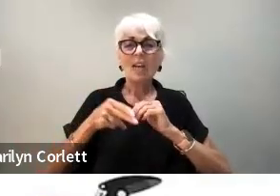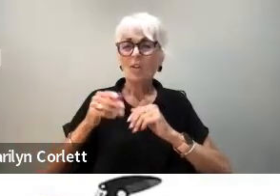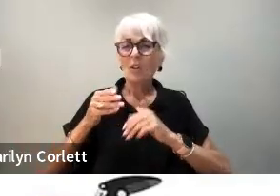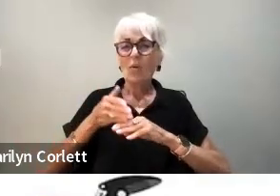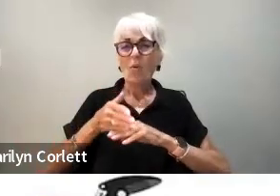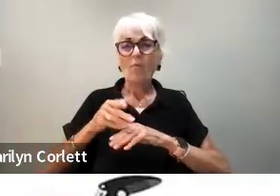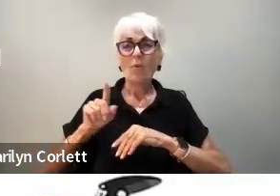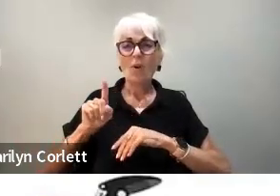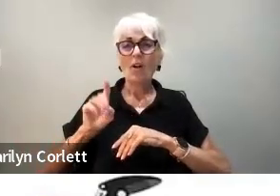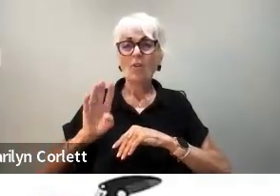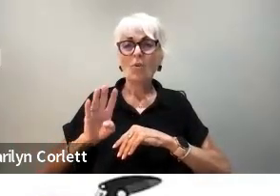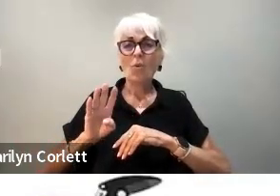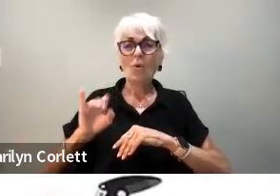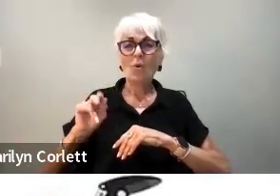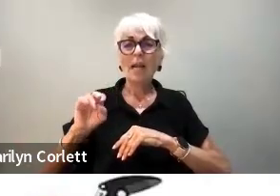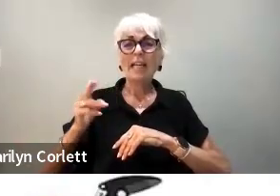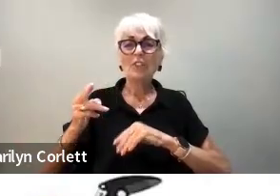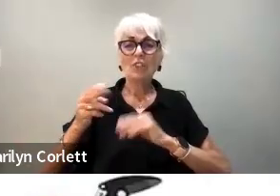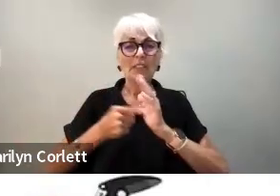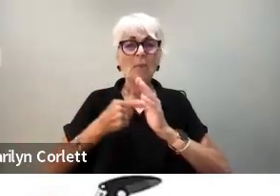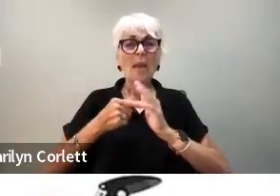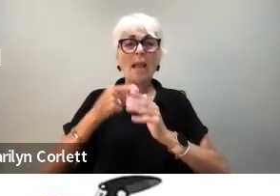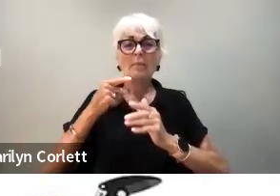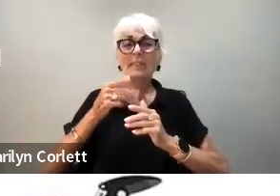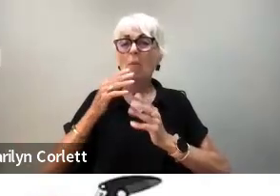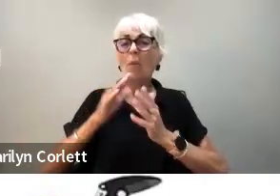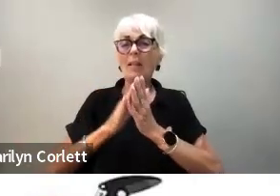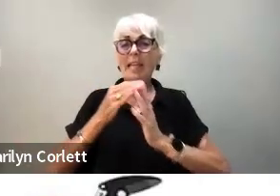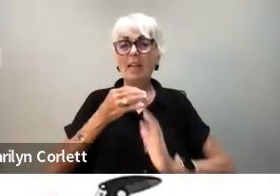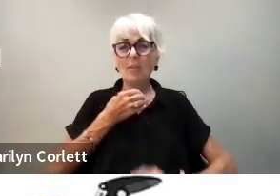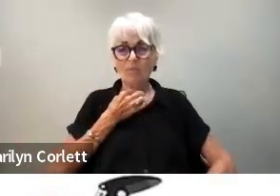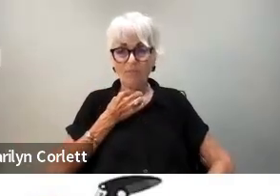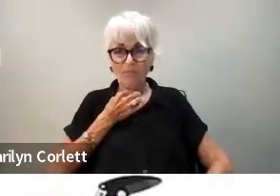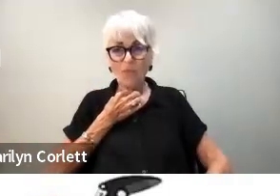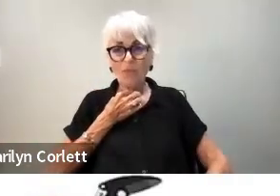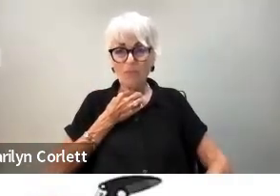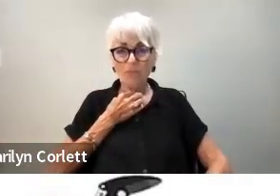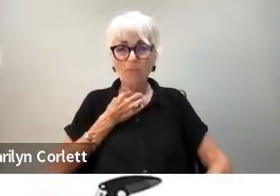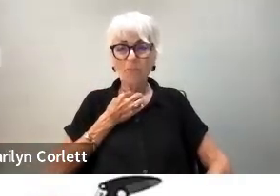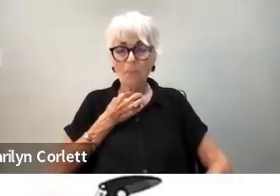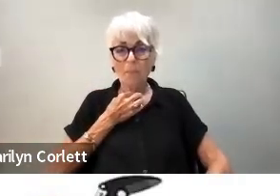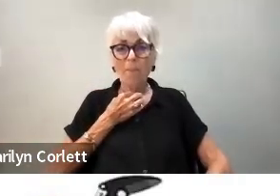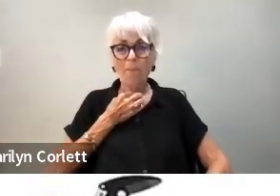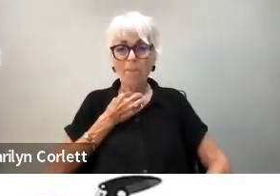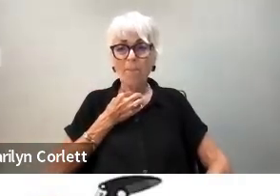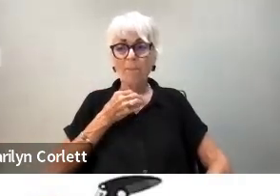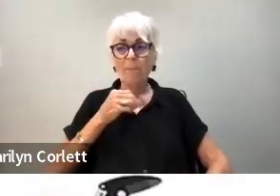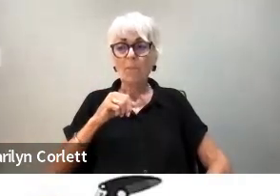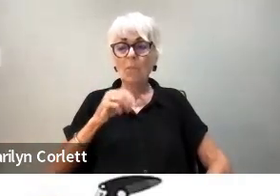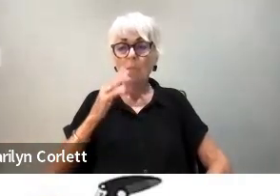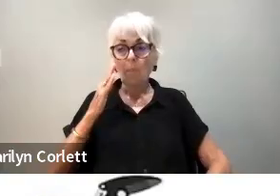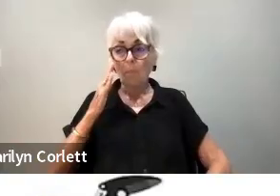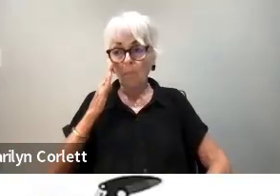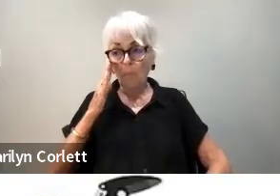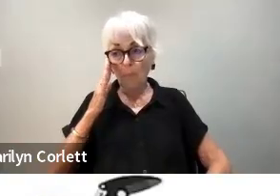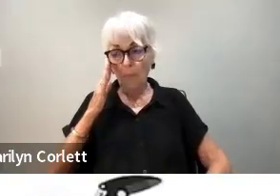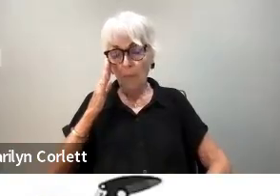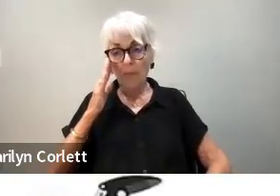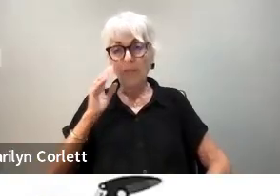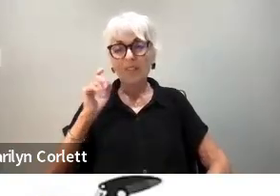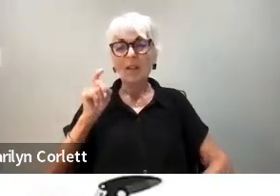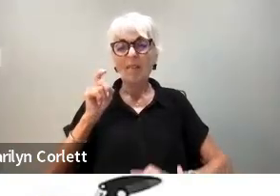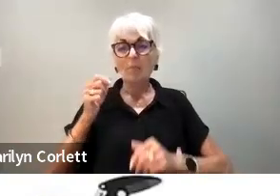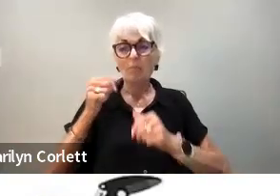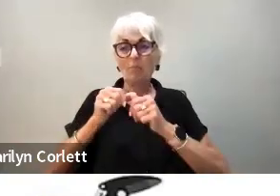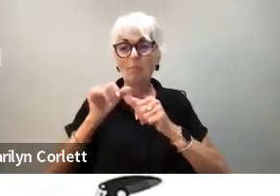inch. Sometimes these pruners will clog up and get jammed. And so it just gonna have to be mindful